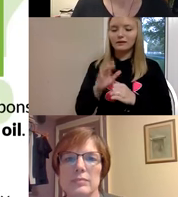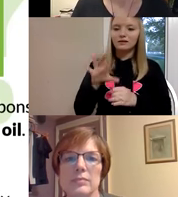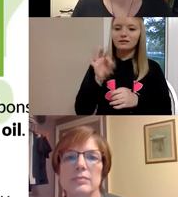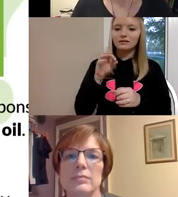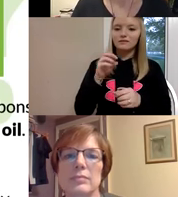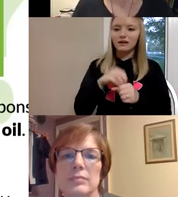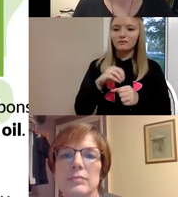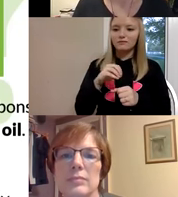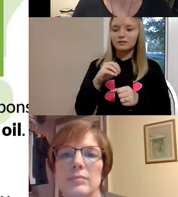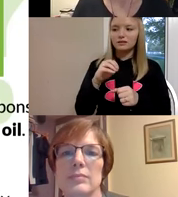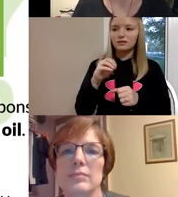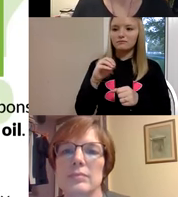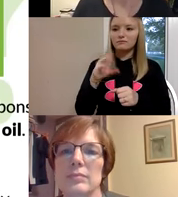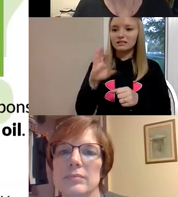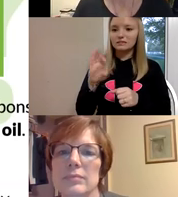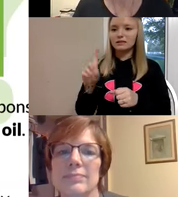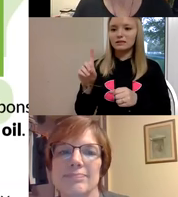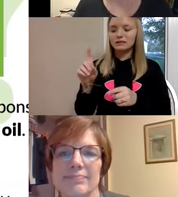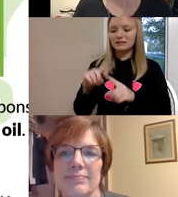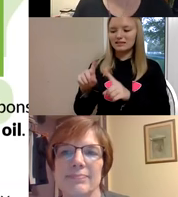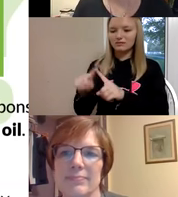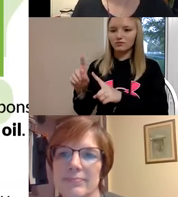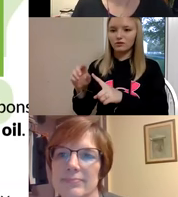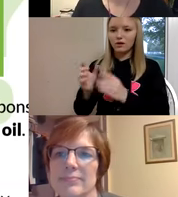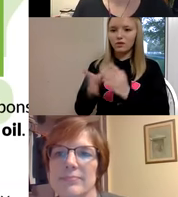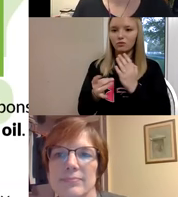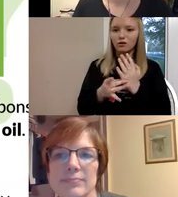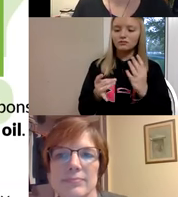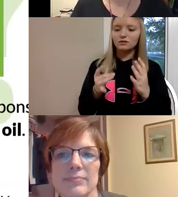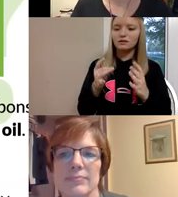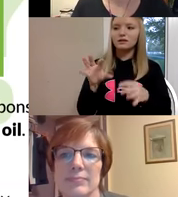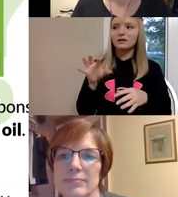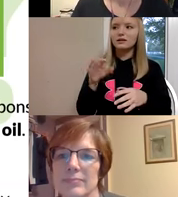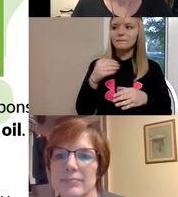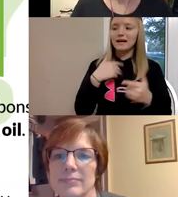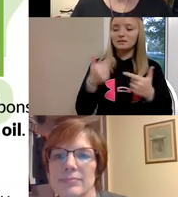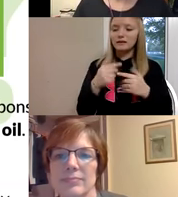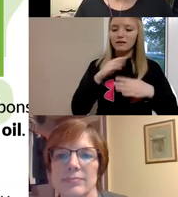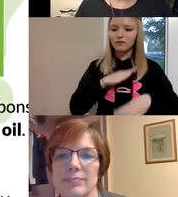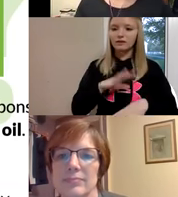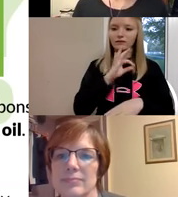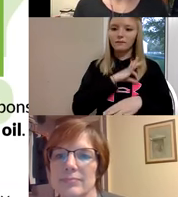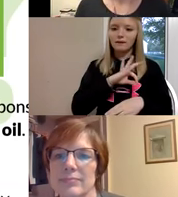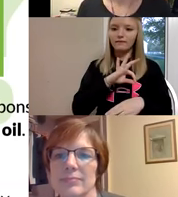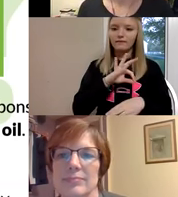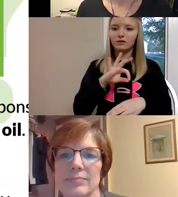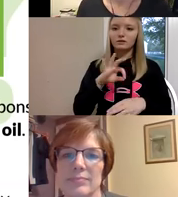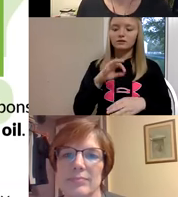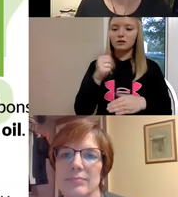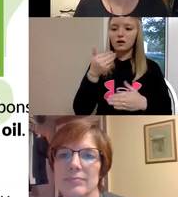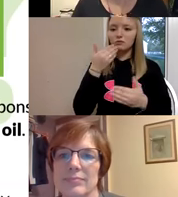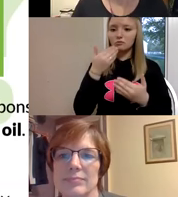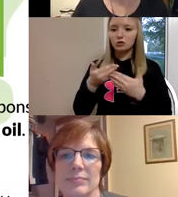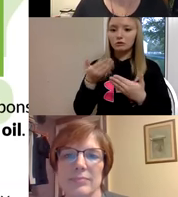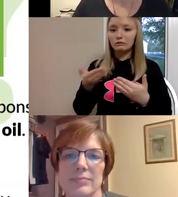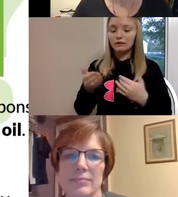to have anti-inflammatory, antioxidant, and pain relieving benefits. So terpenes work with